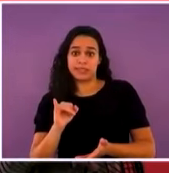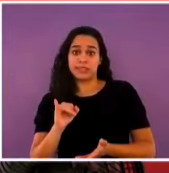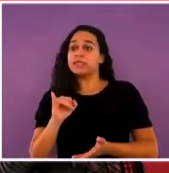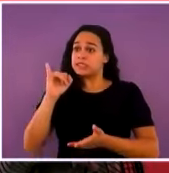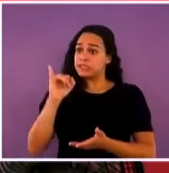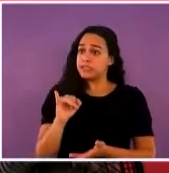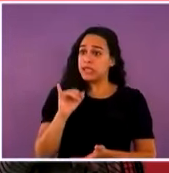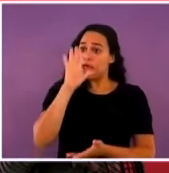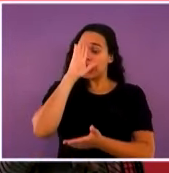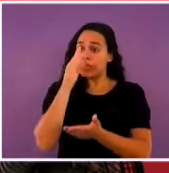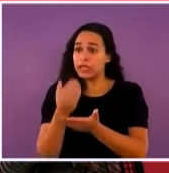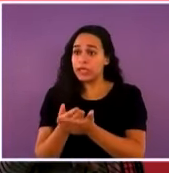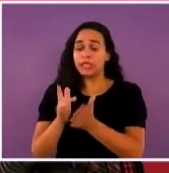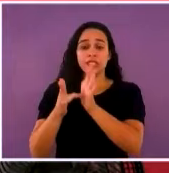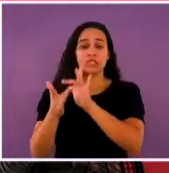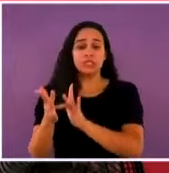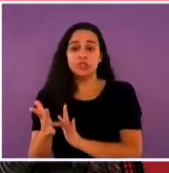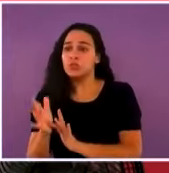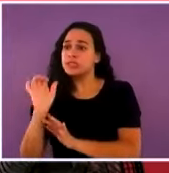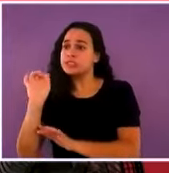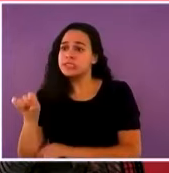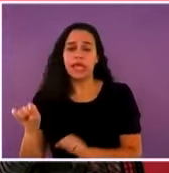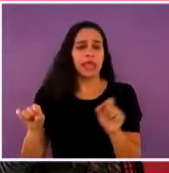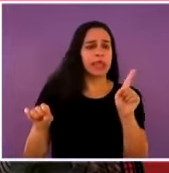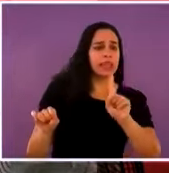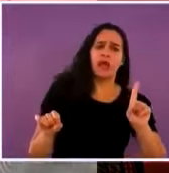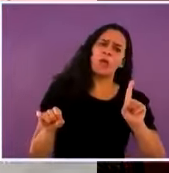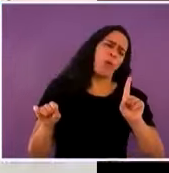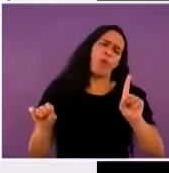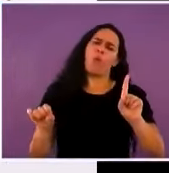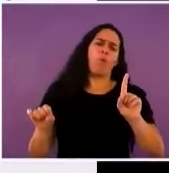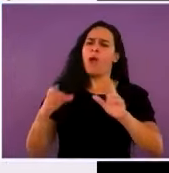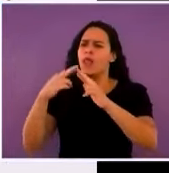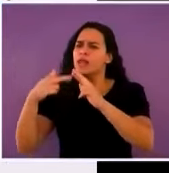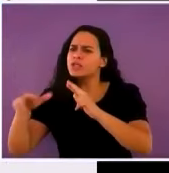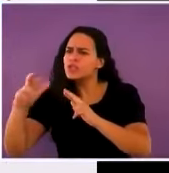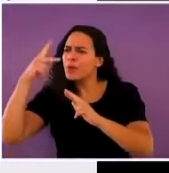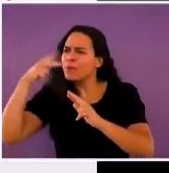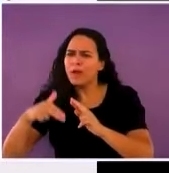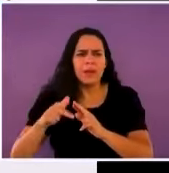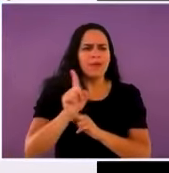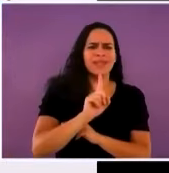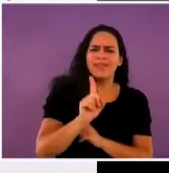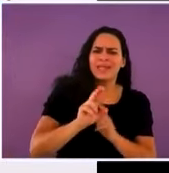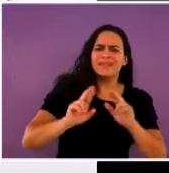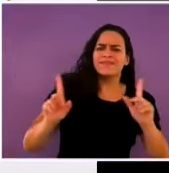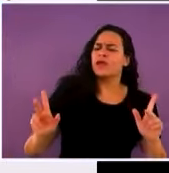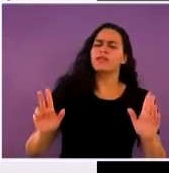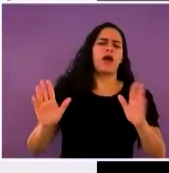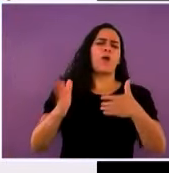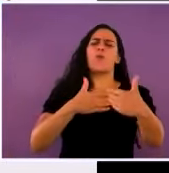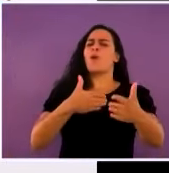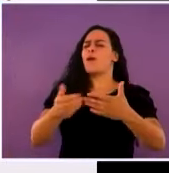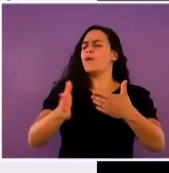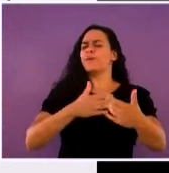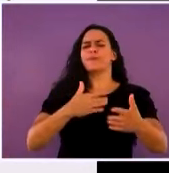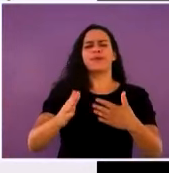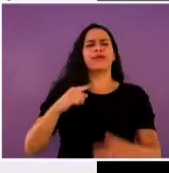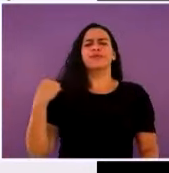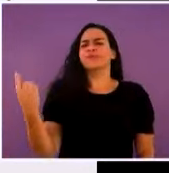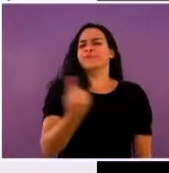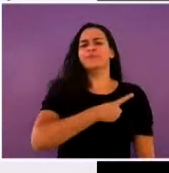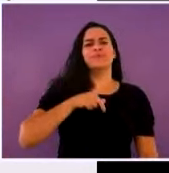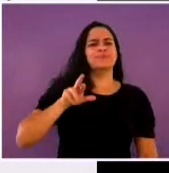sejamos cristãos, se nós pertencemos ao catolicismo ou outra religião, we are all brothers. Todos somos irmãos. And he calls